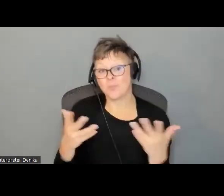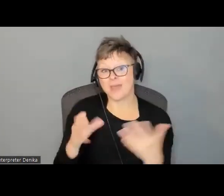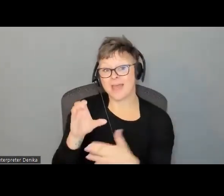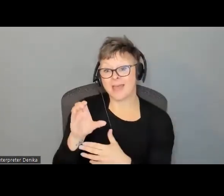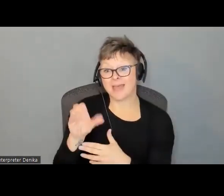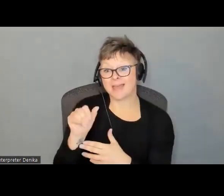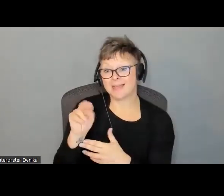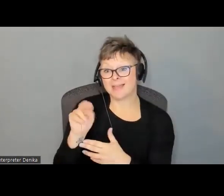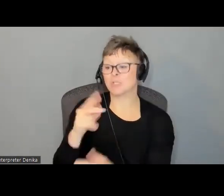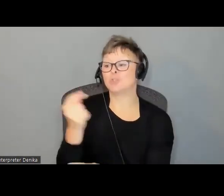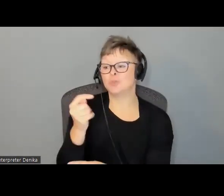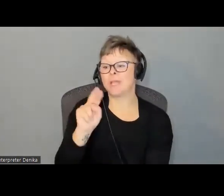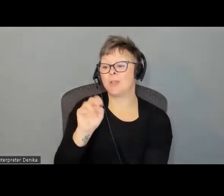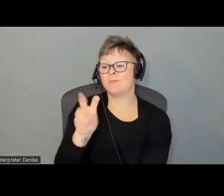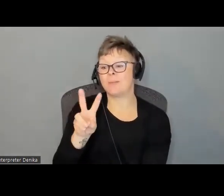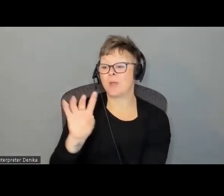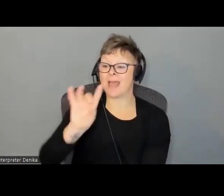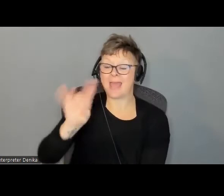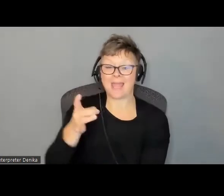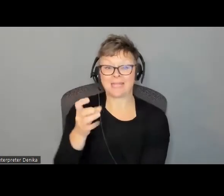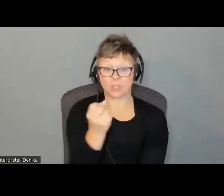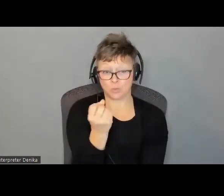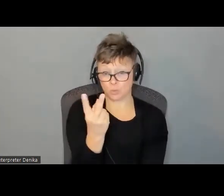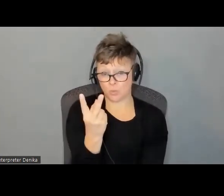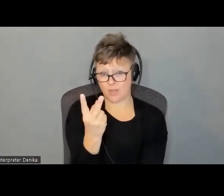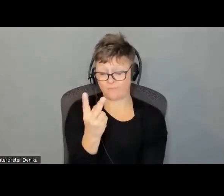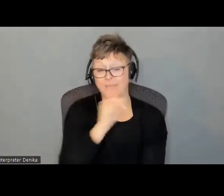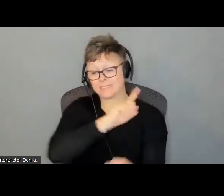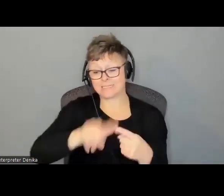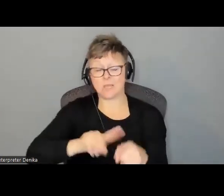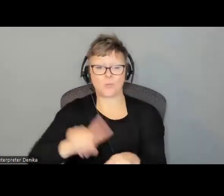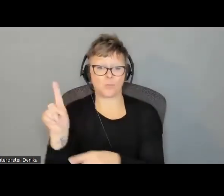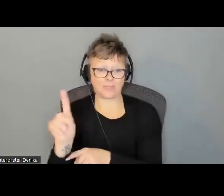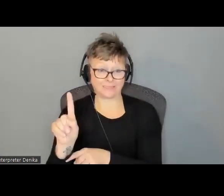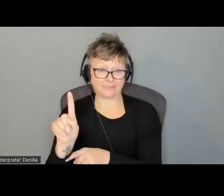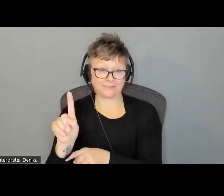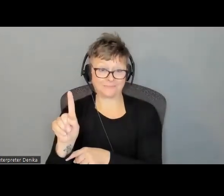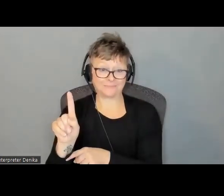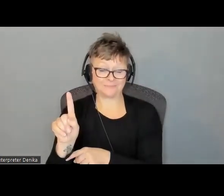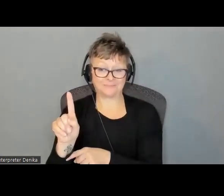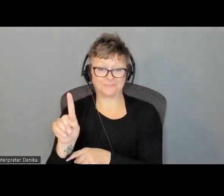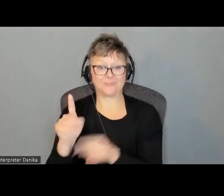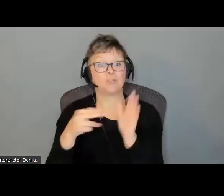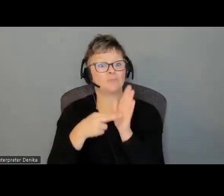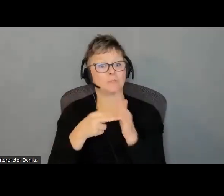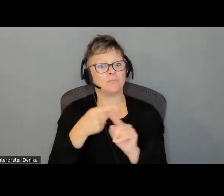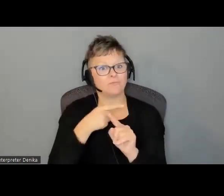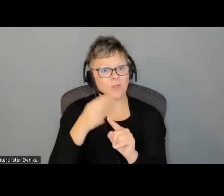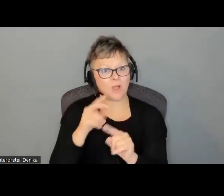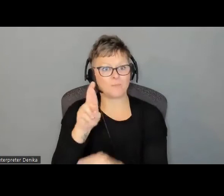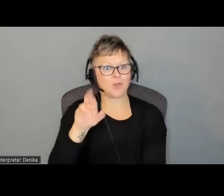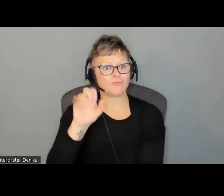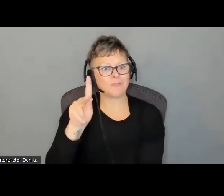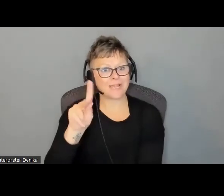Tuesday, November 8th from 12 noon to 1 p.m. A representative from the Rick Hansen Foundation will